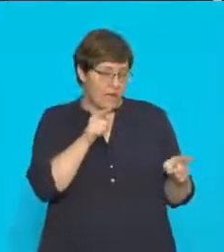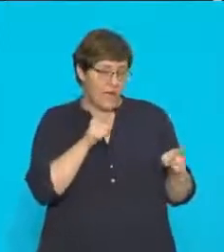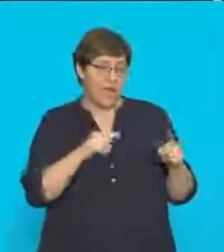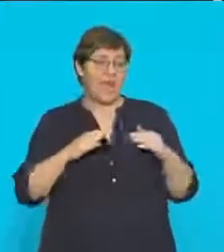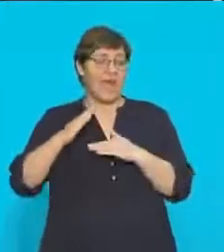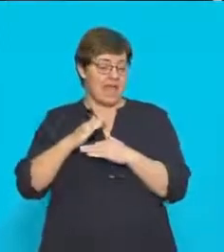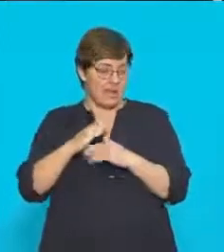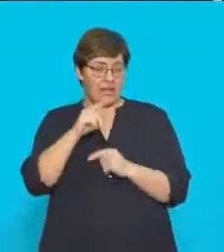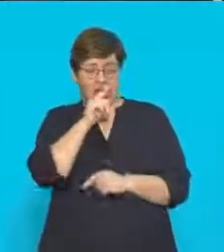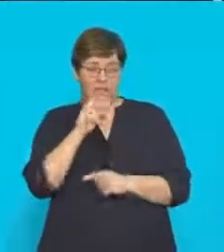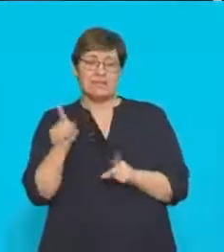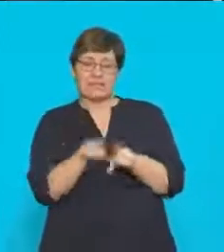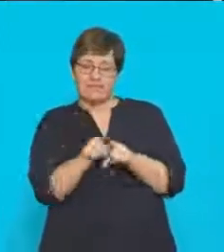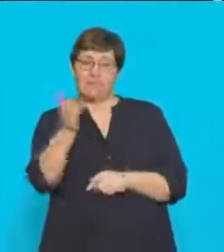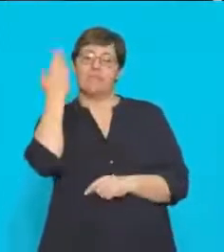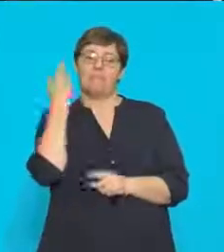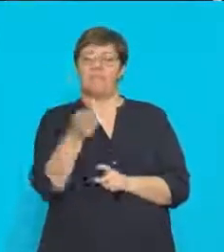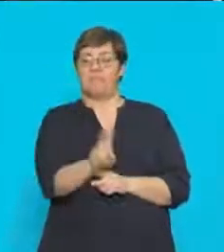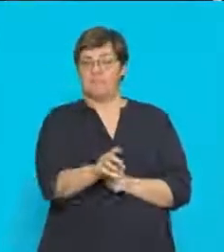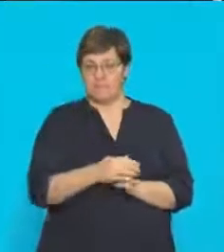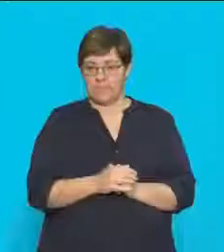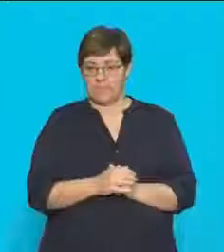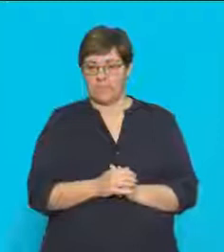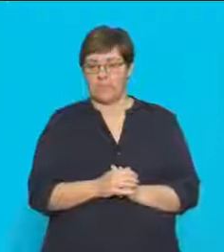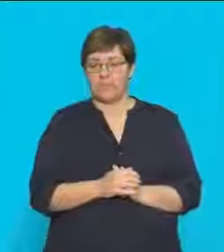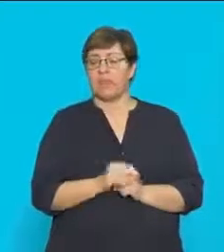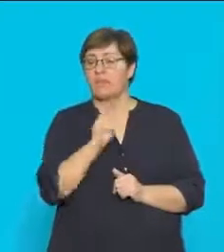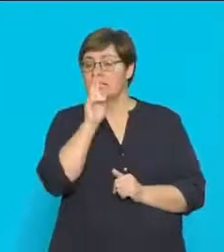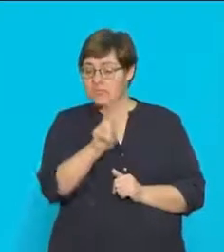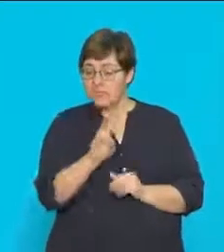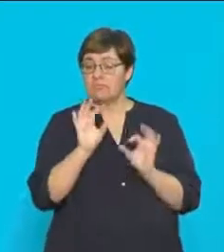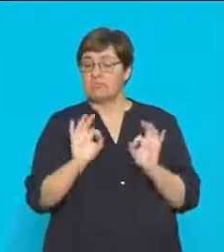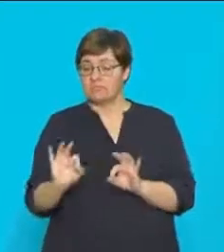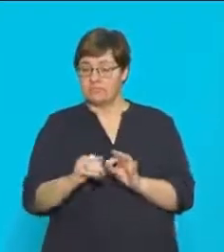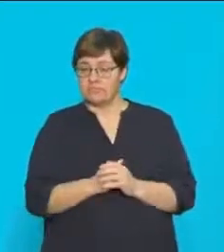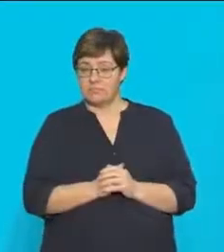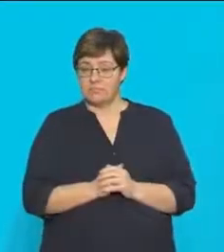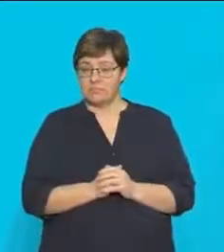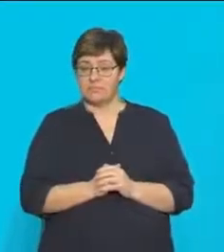just as I showed you earlier. So let's go back to the board again and see if it makes sense.